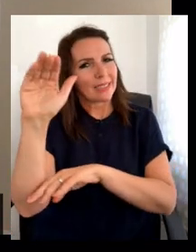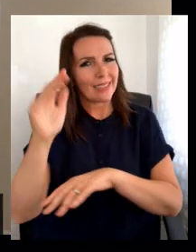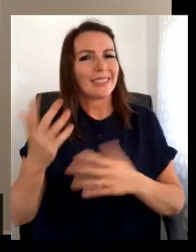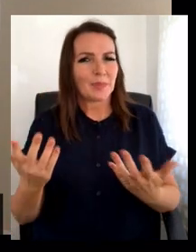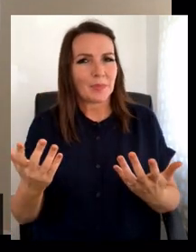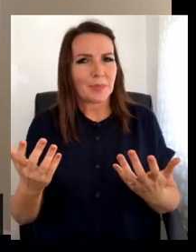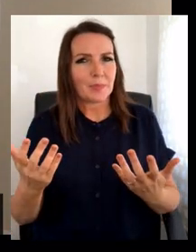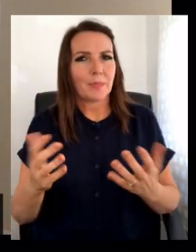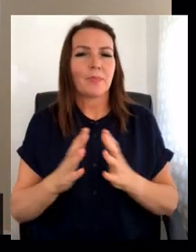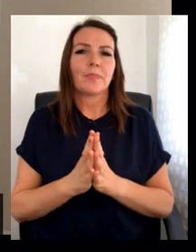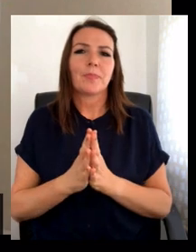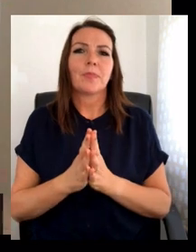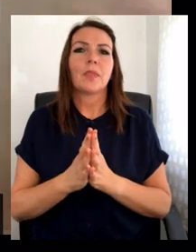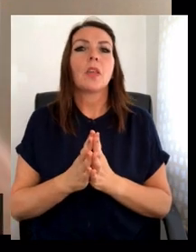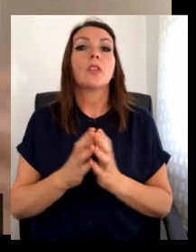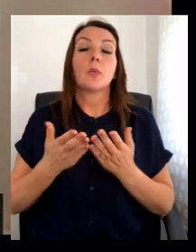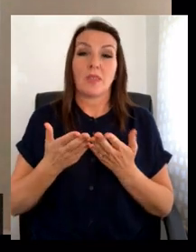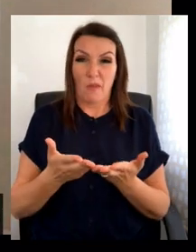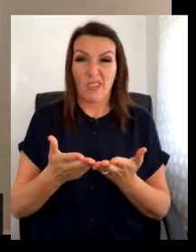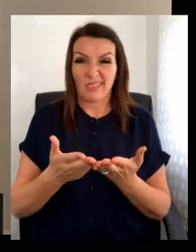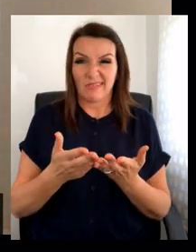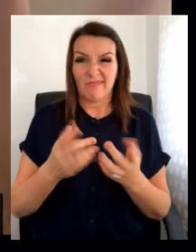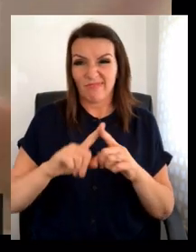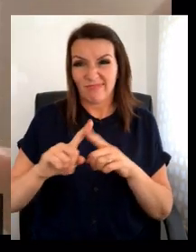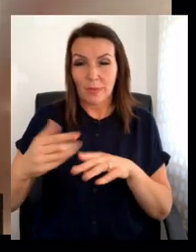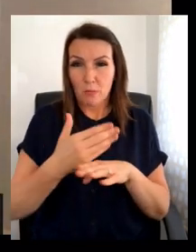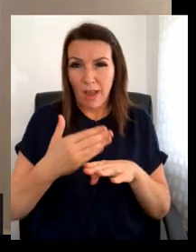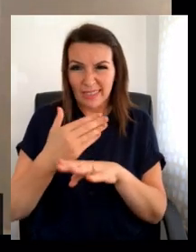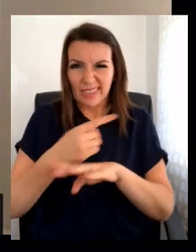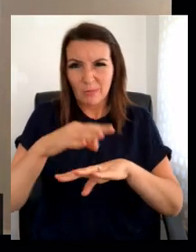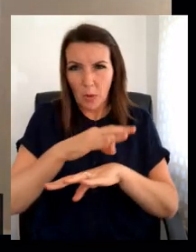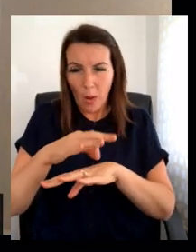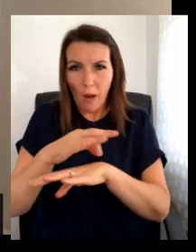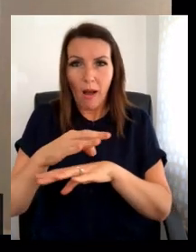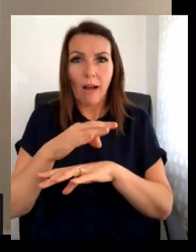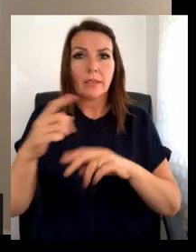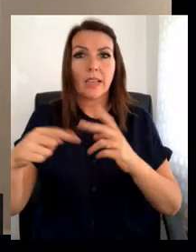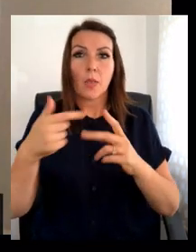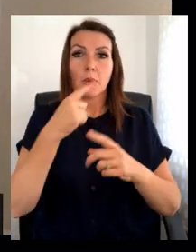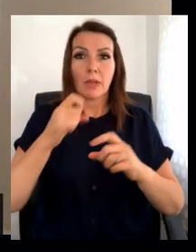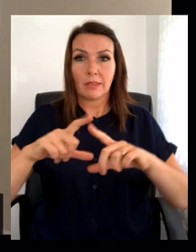We offered the creative practice, and so all these other people would show up in that same space you just saw.